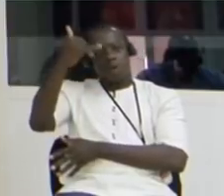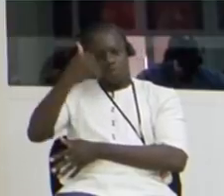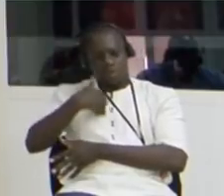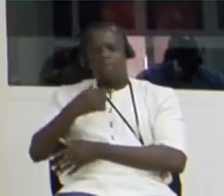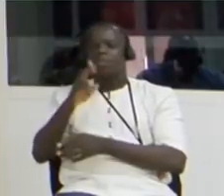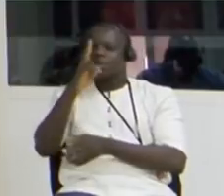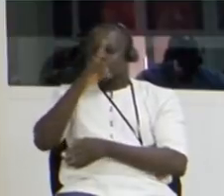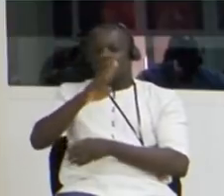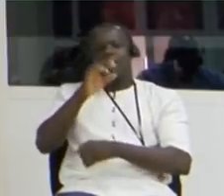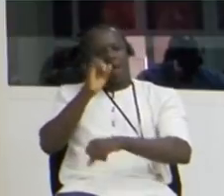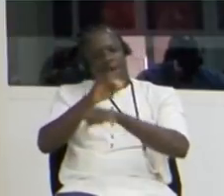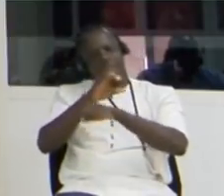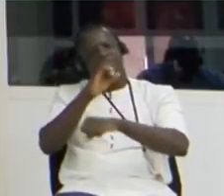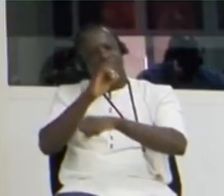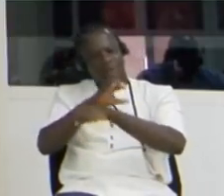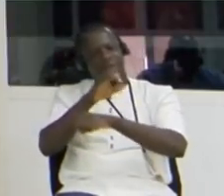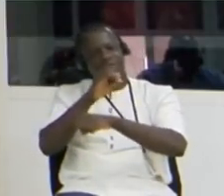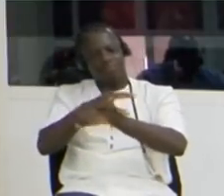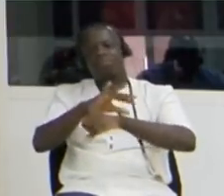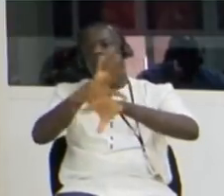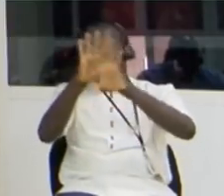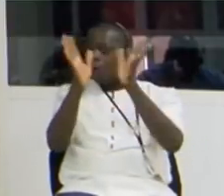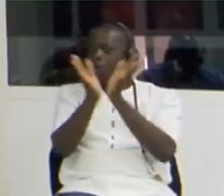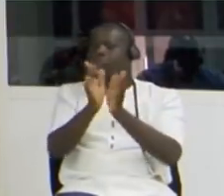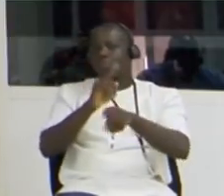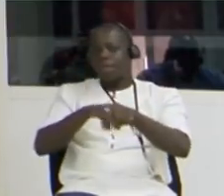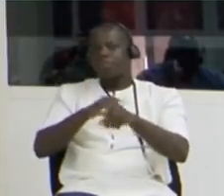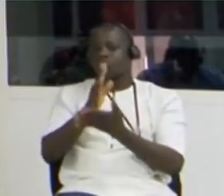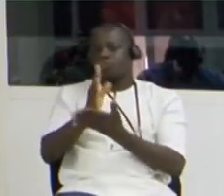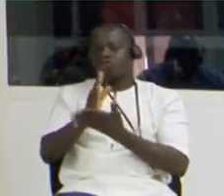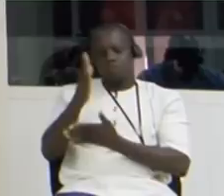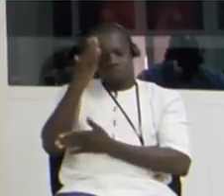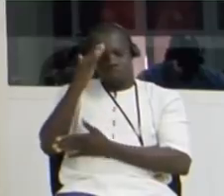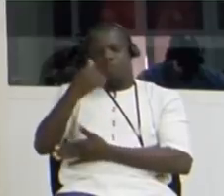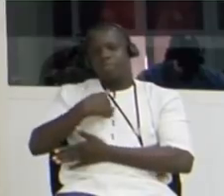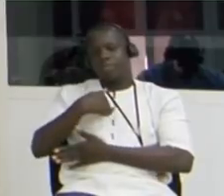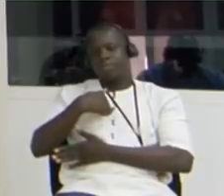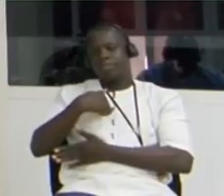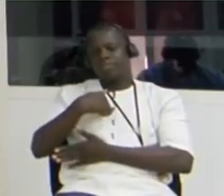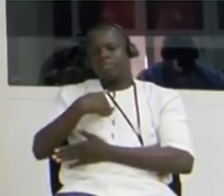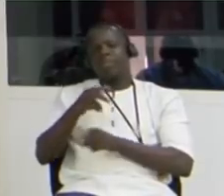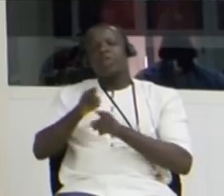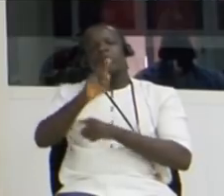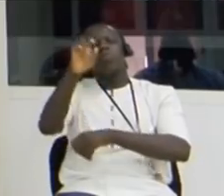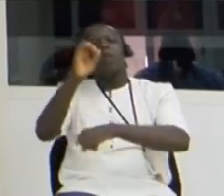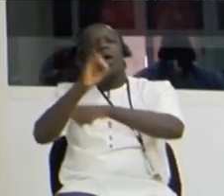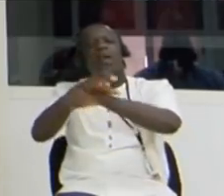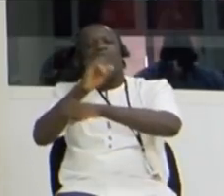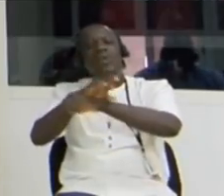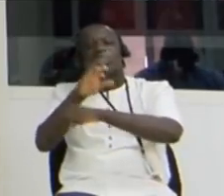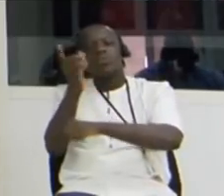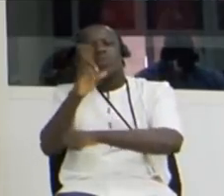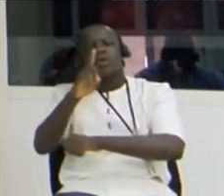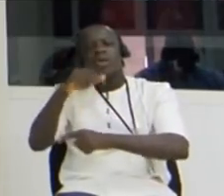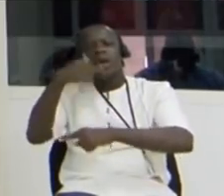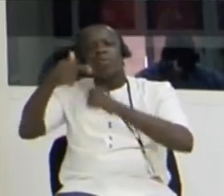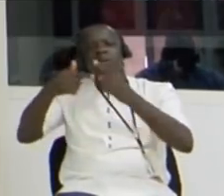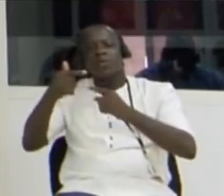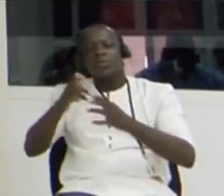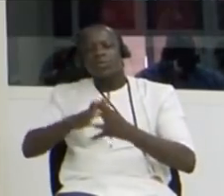them all the time. They know me for that. What would you be counseling them about?